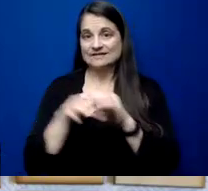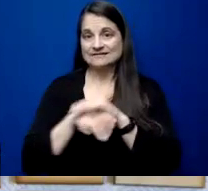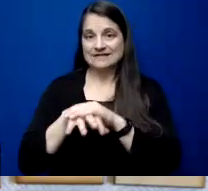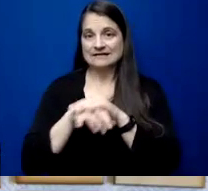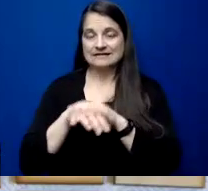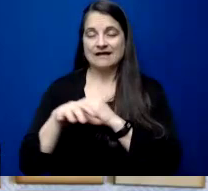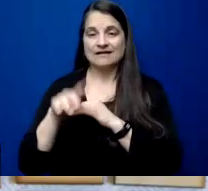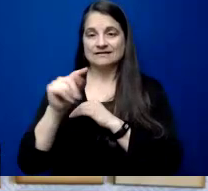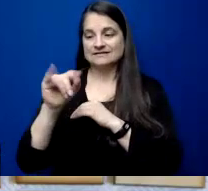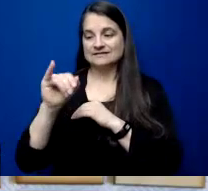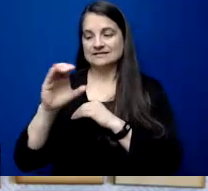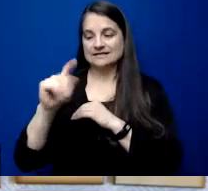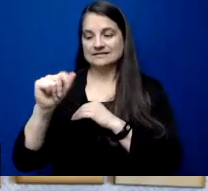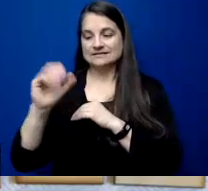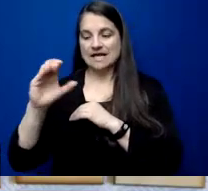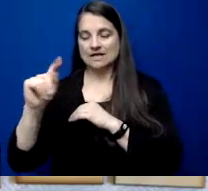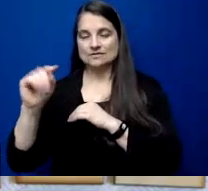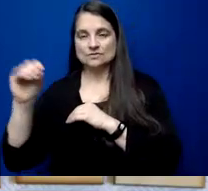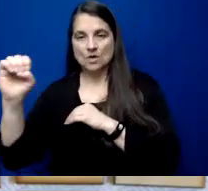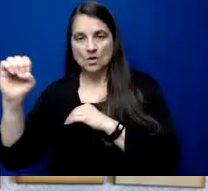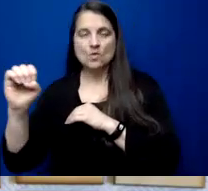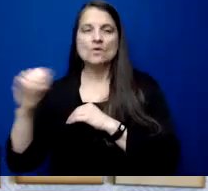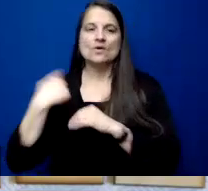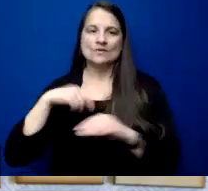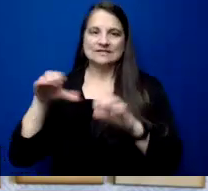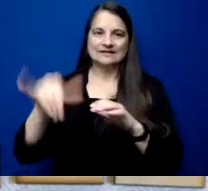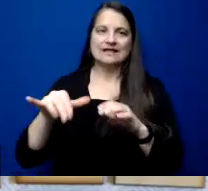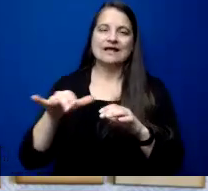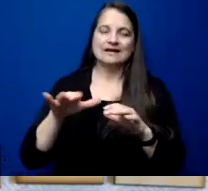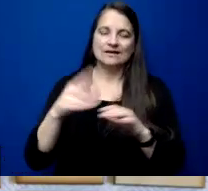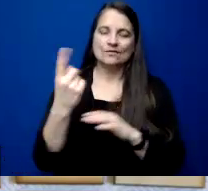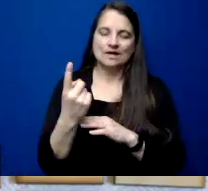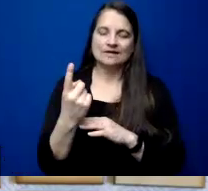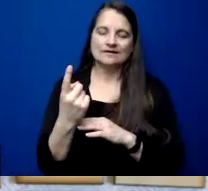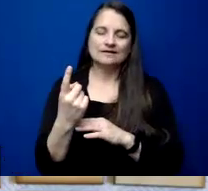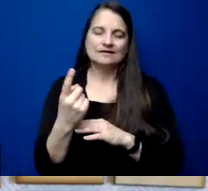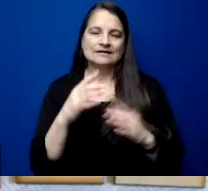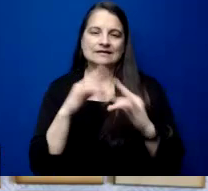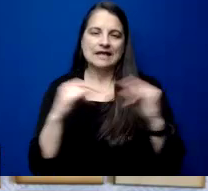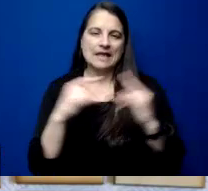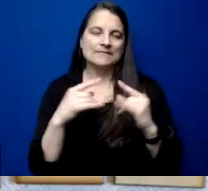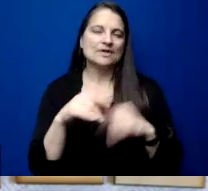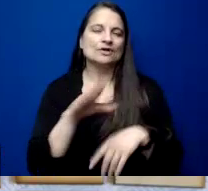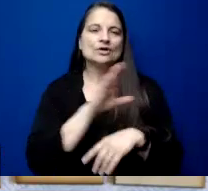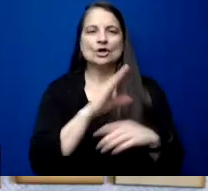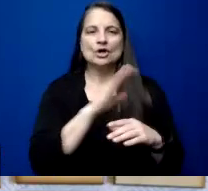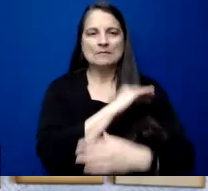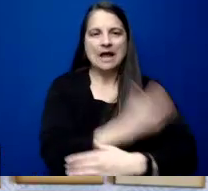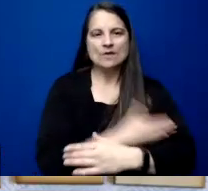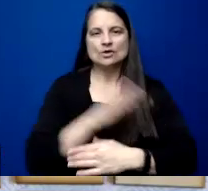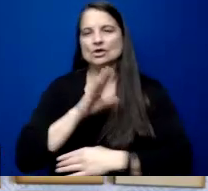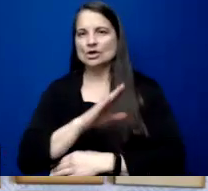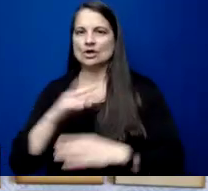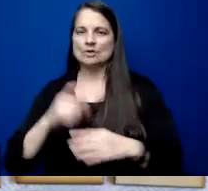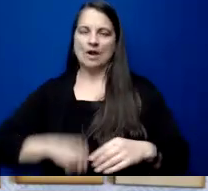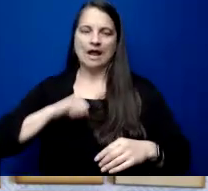did at our camp, Her Power, Her Pride. And that was a really fun activity because you got to learn about